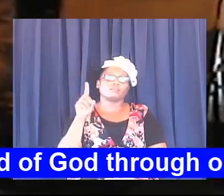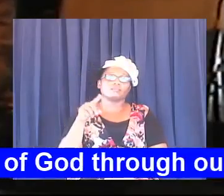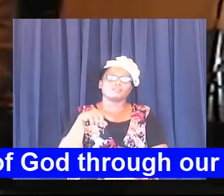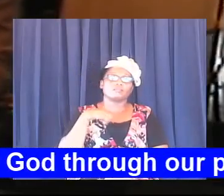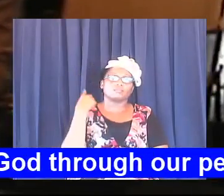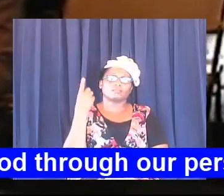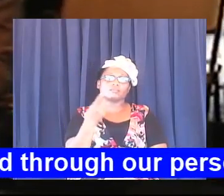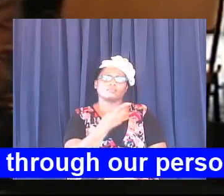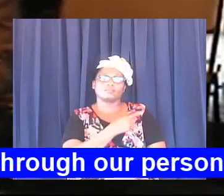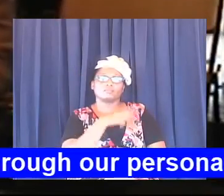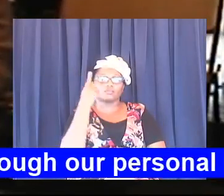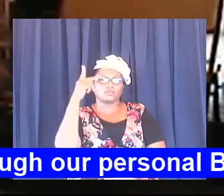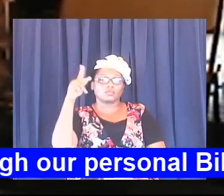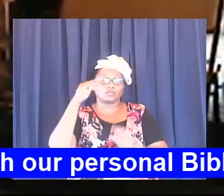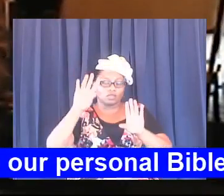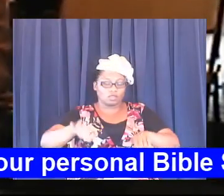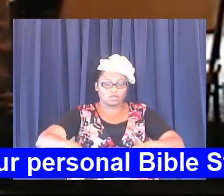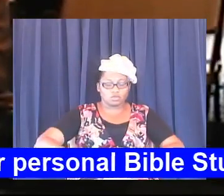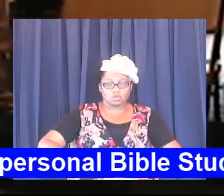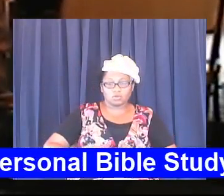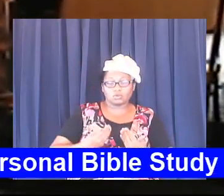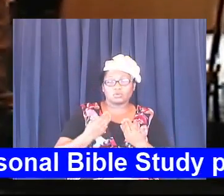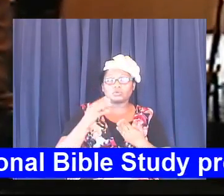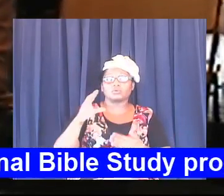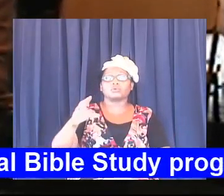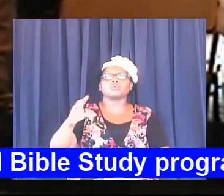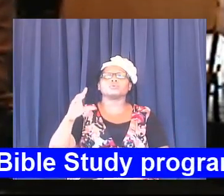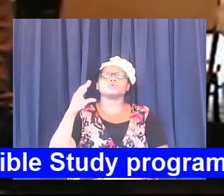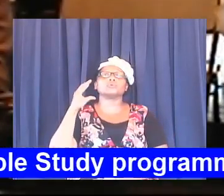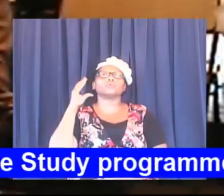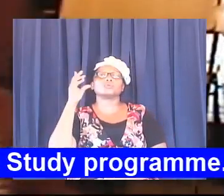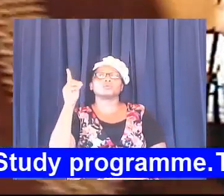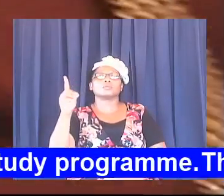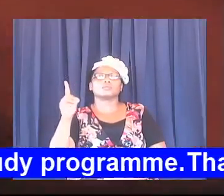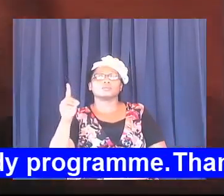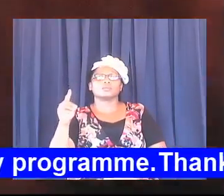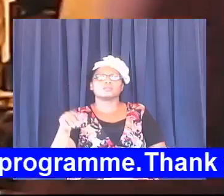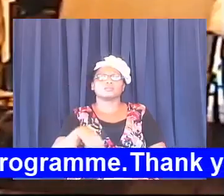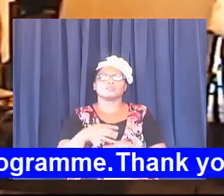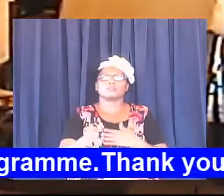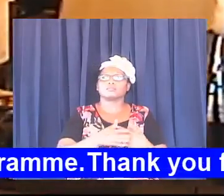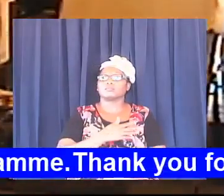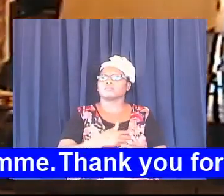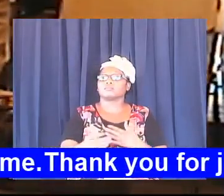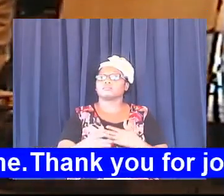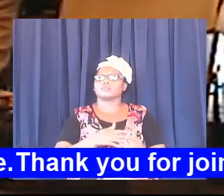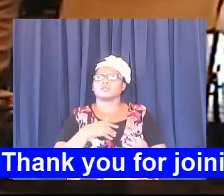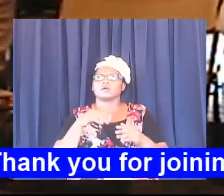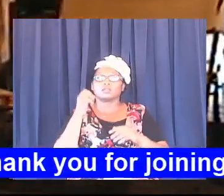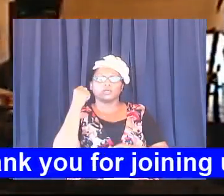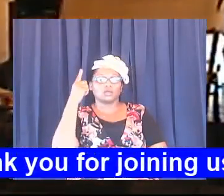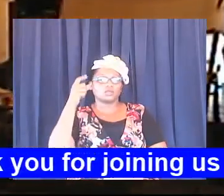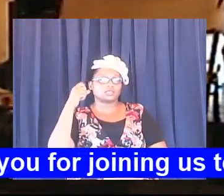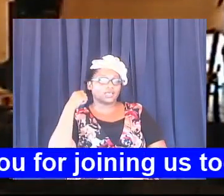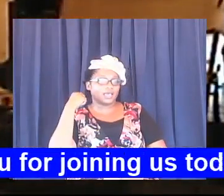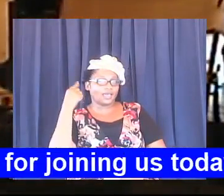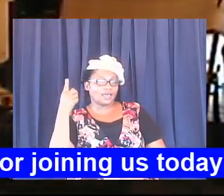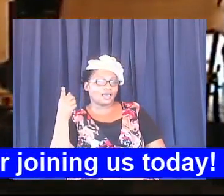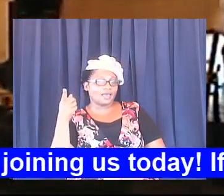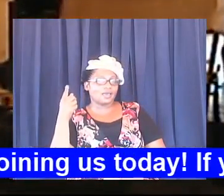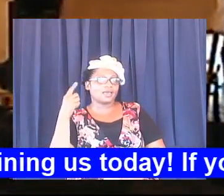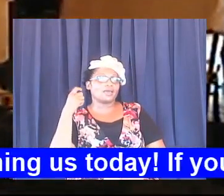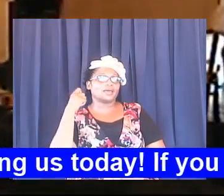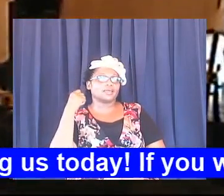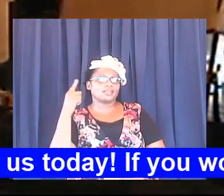We don't see how social distance, just pray for her. When we may not can we have understand. Another altar worker